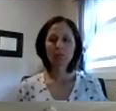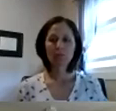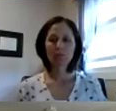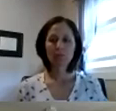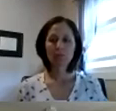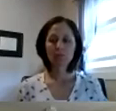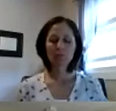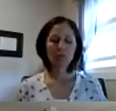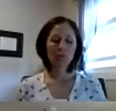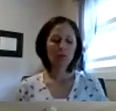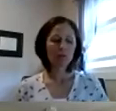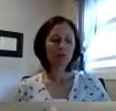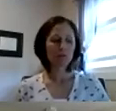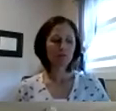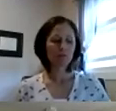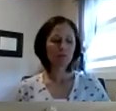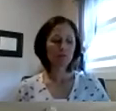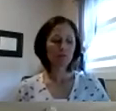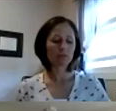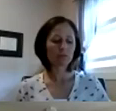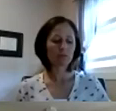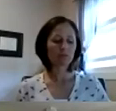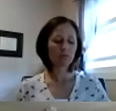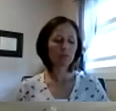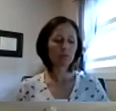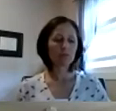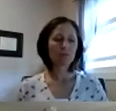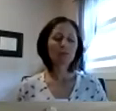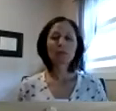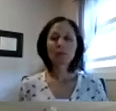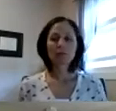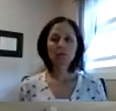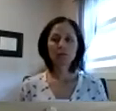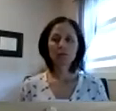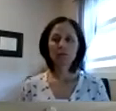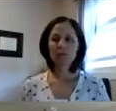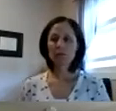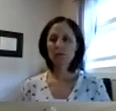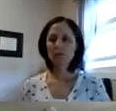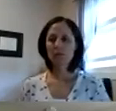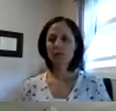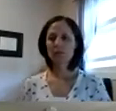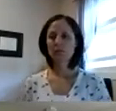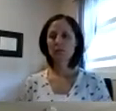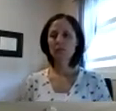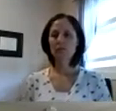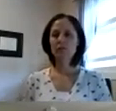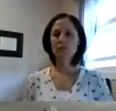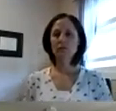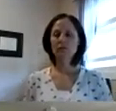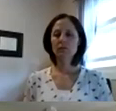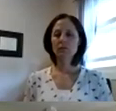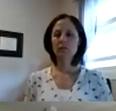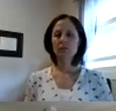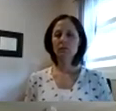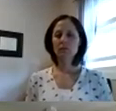some limitations to CARES Fund, and you've already heard some of this and probably some of the messaging that we've done, but the NEA is